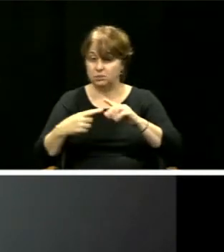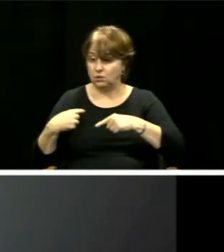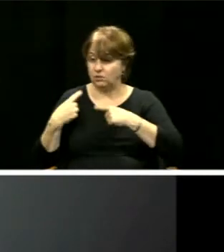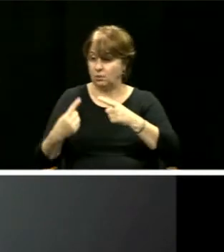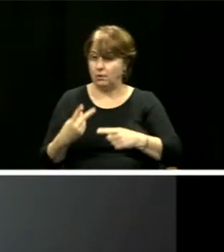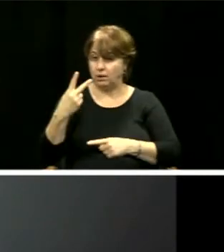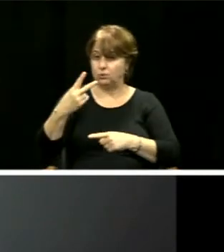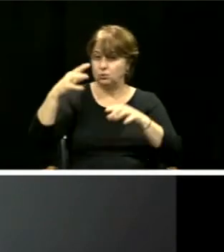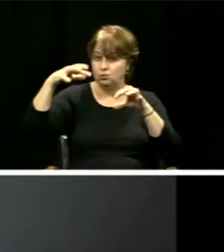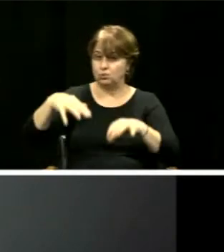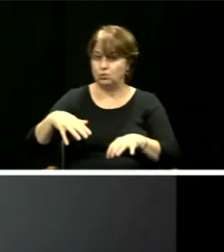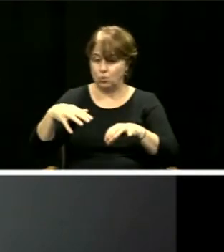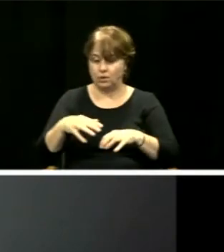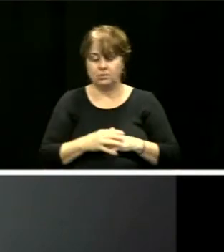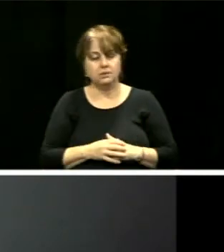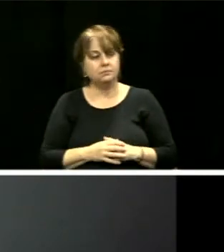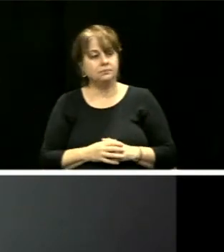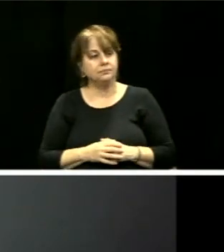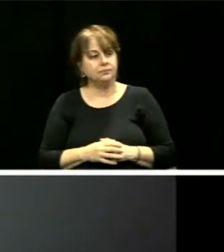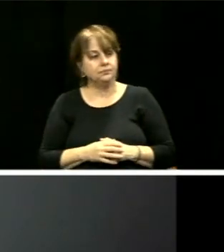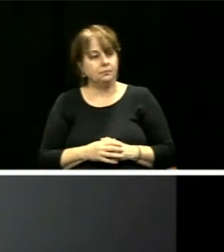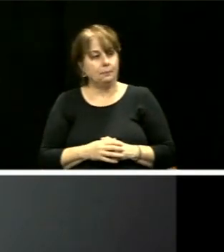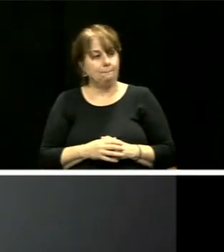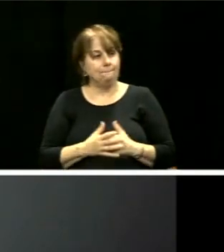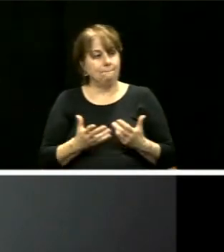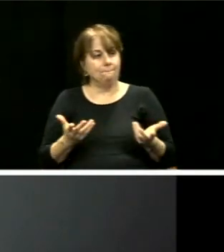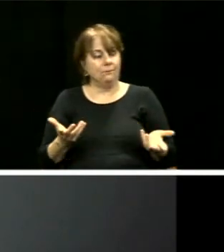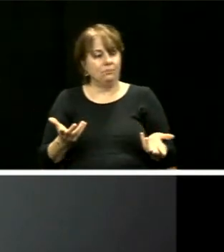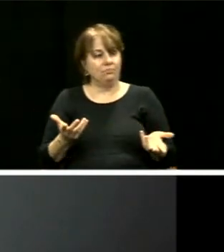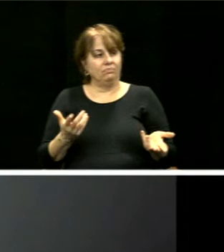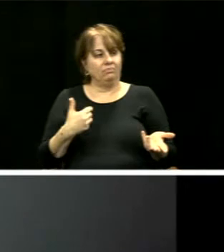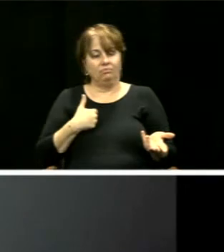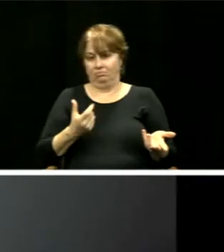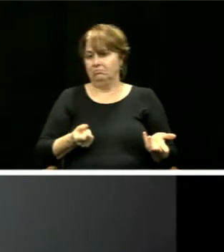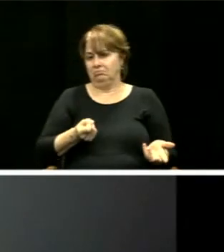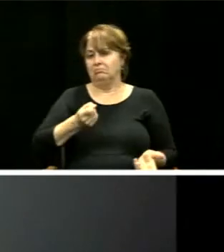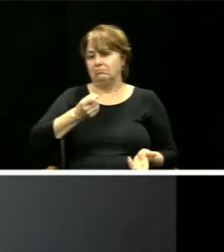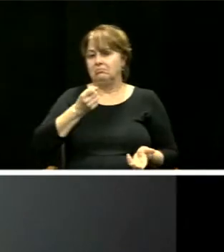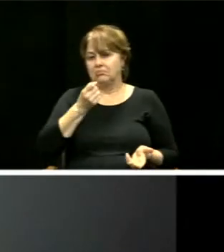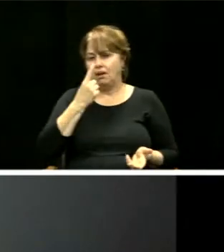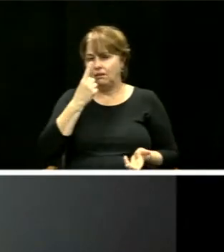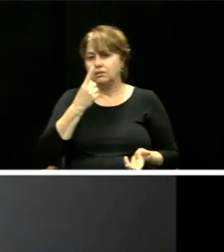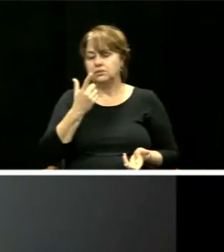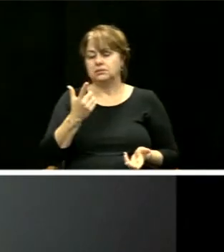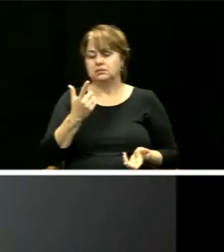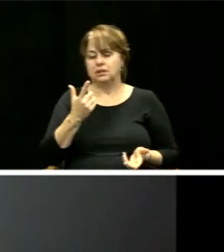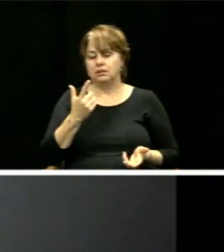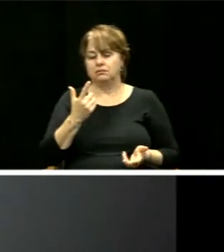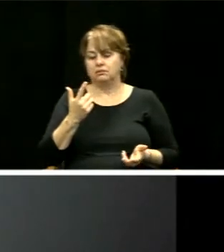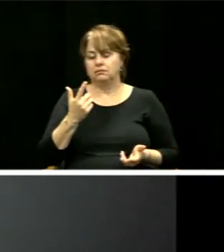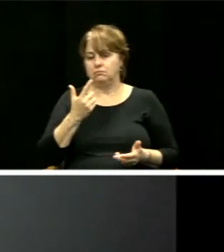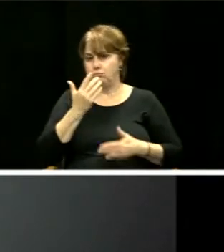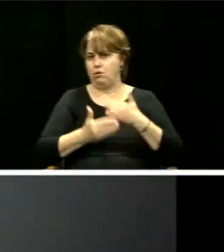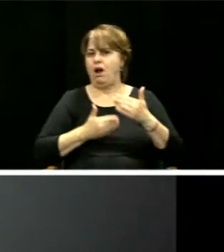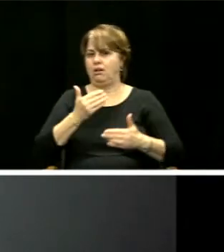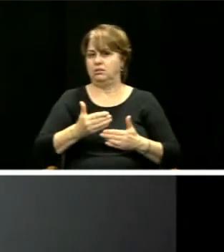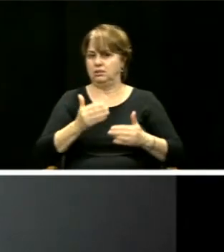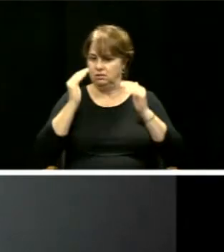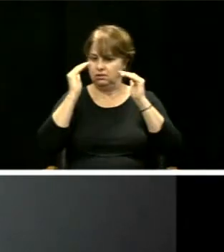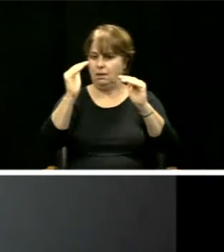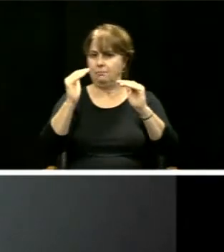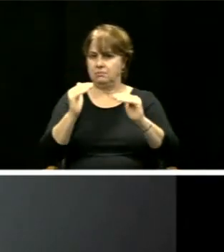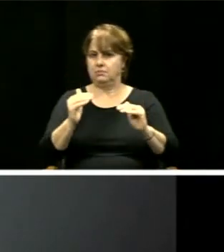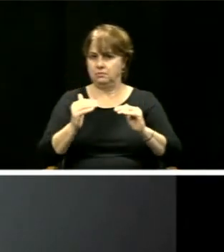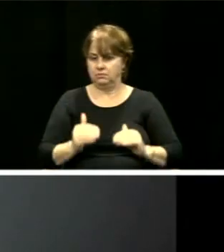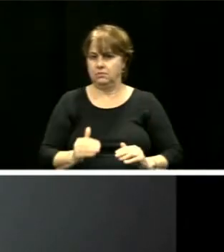slab in our basement. I understand there's a step process to